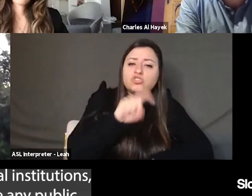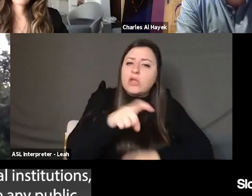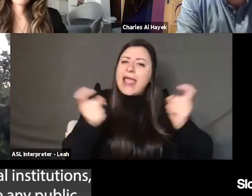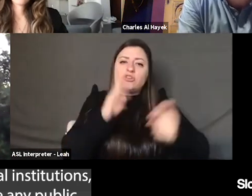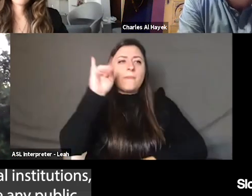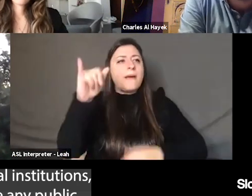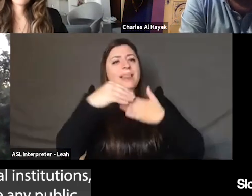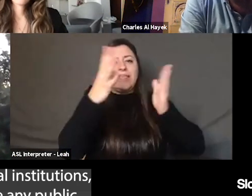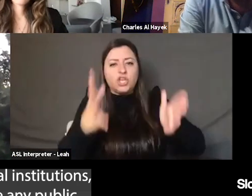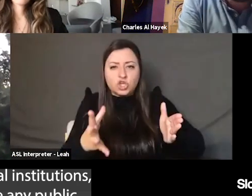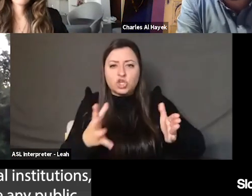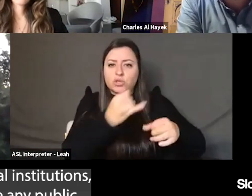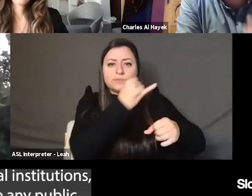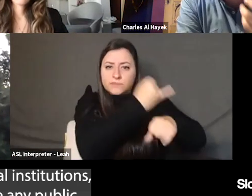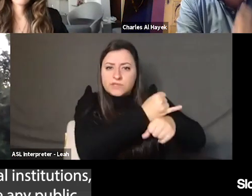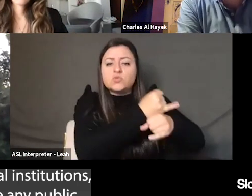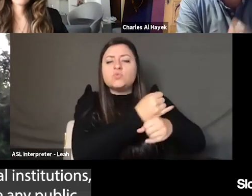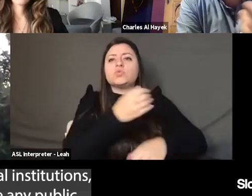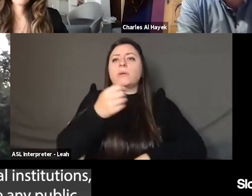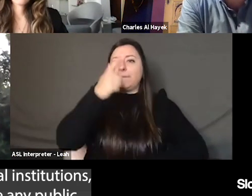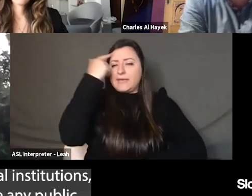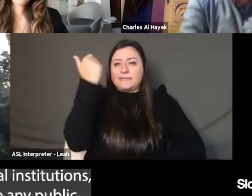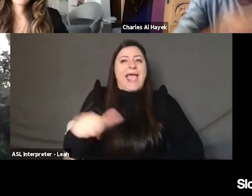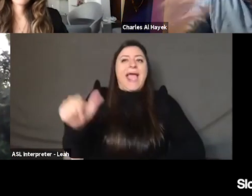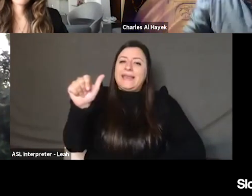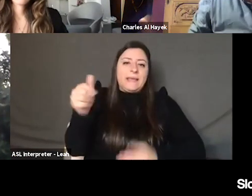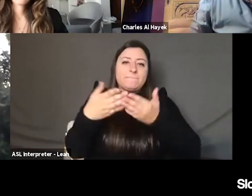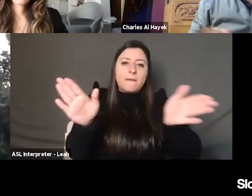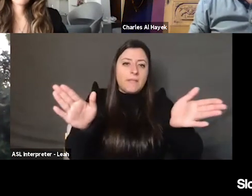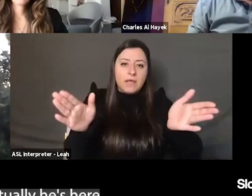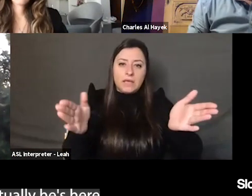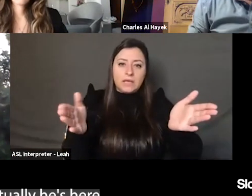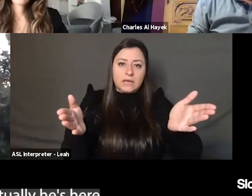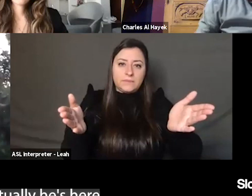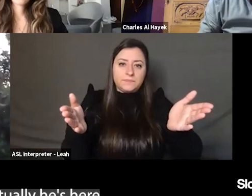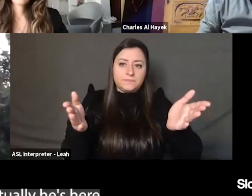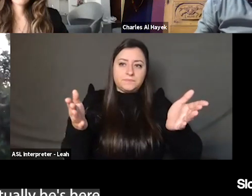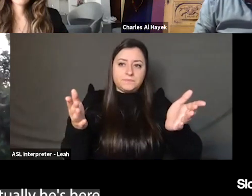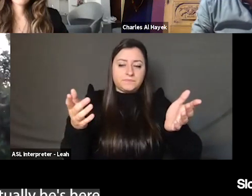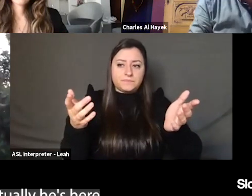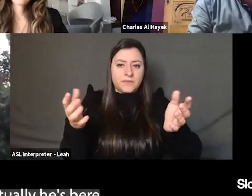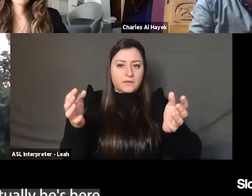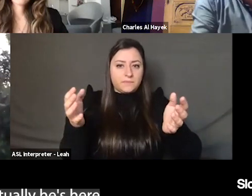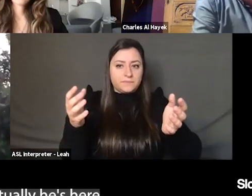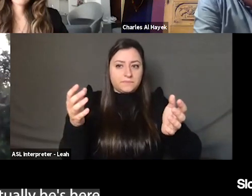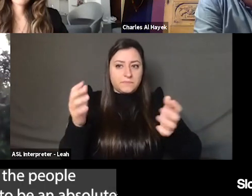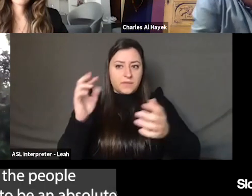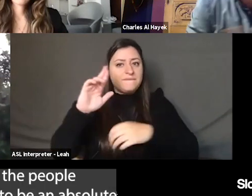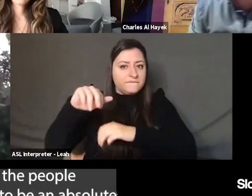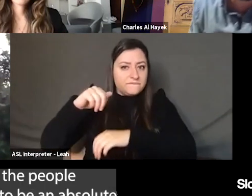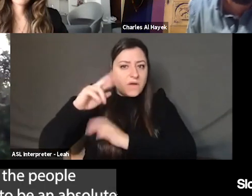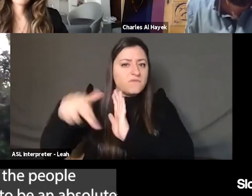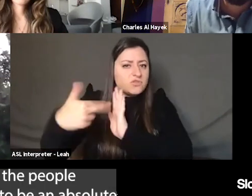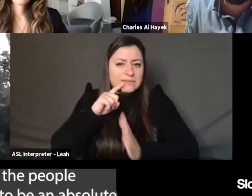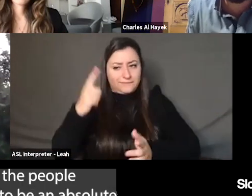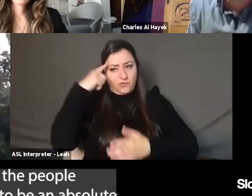legal institutions, because any public official is actually, he's here to